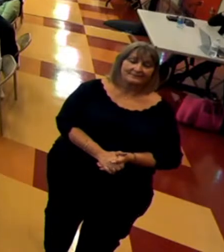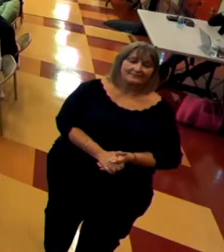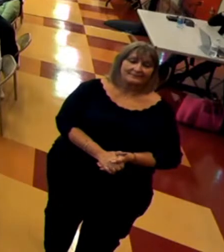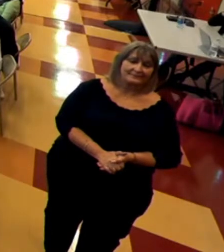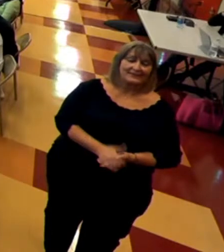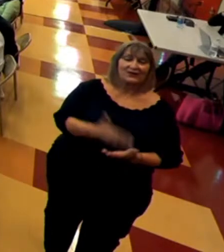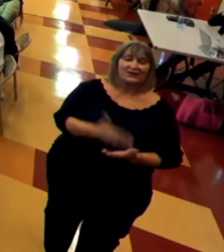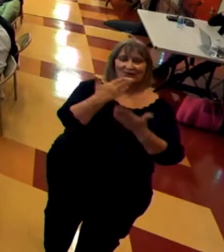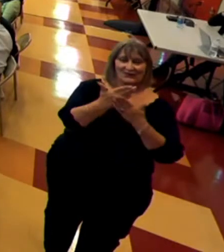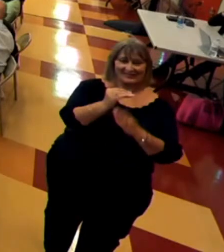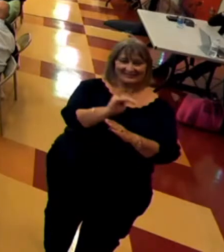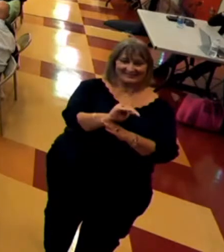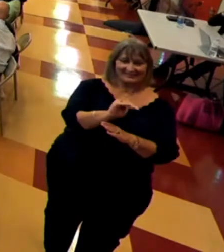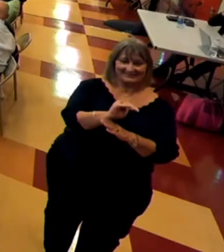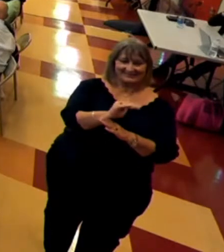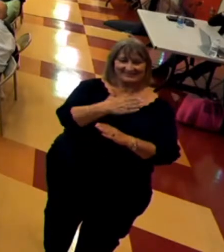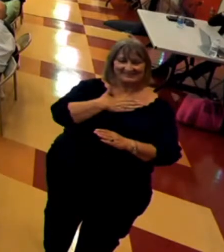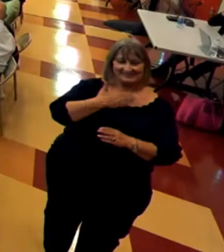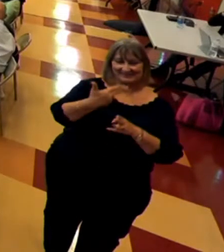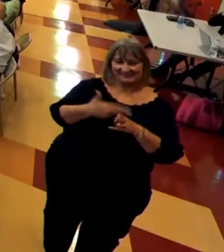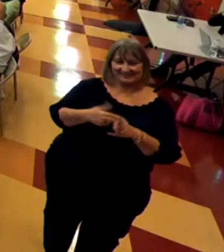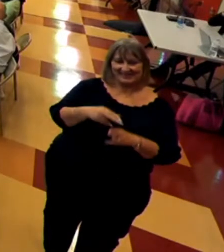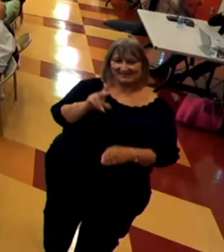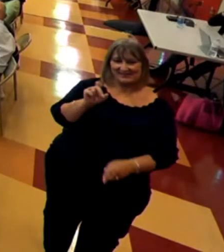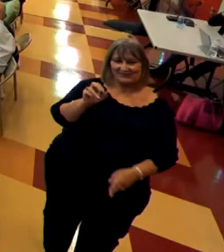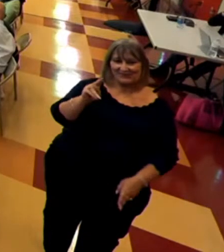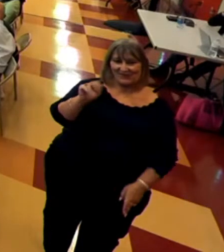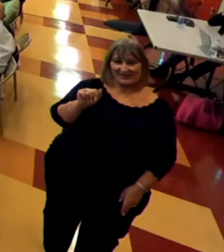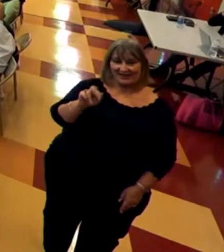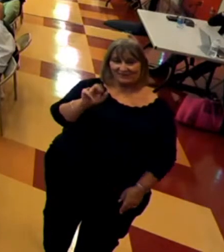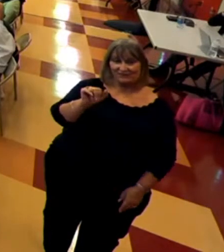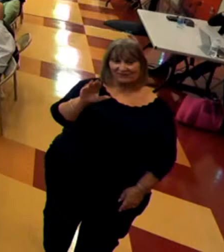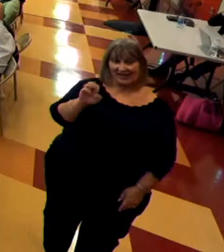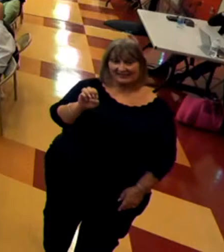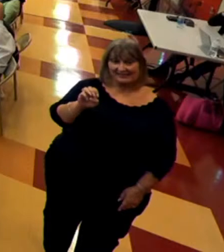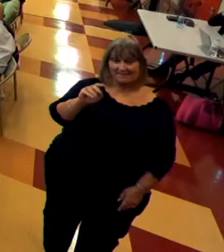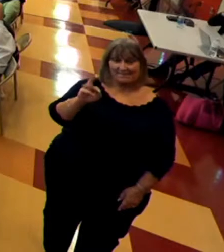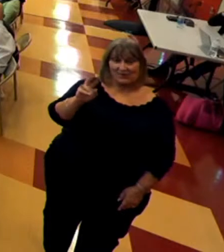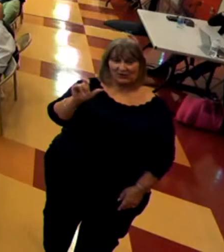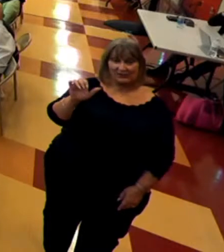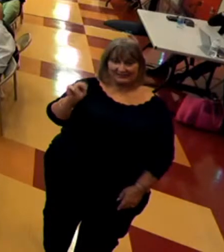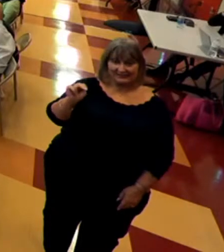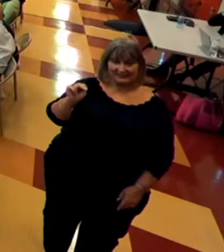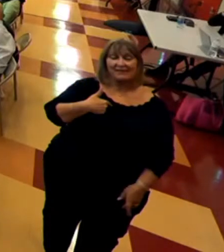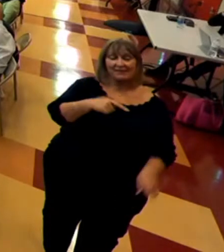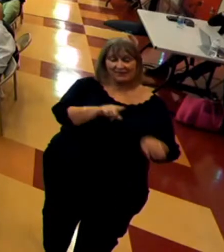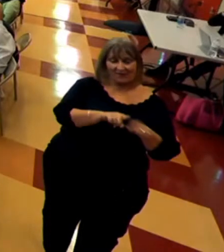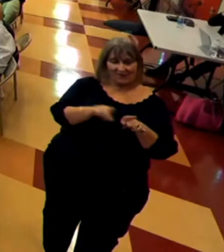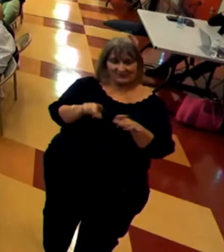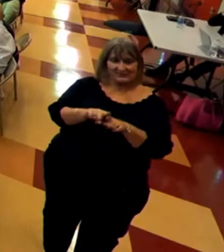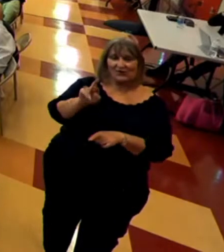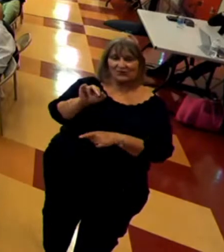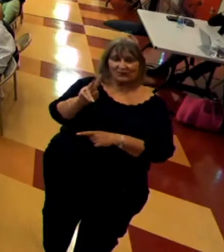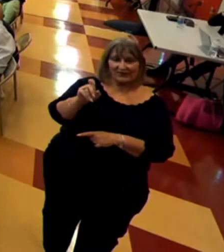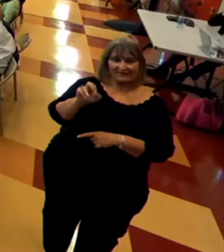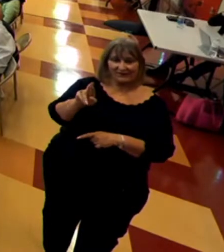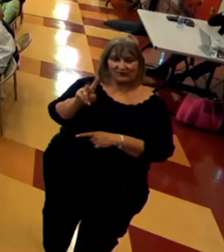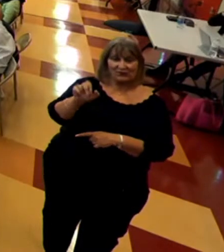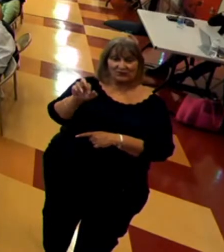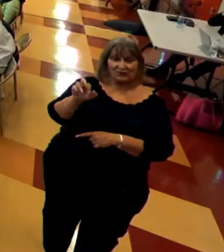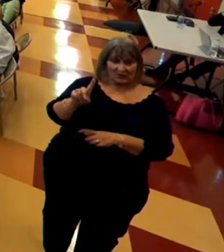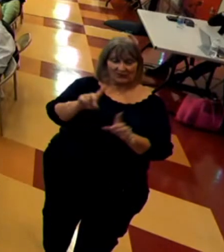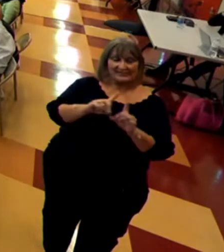Good evening. My name is Donna Rice Martin, and I am from the River Road area and in District